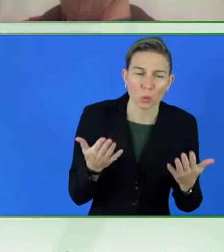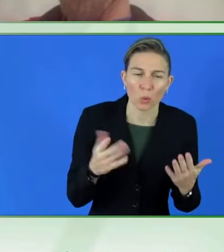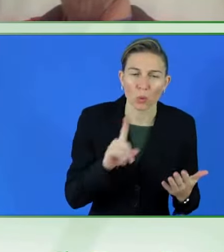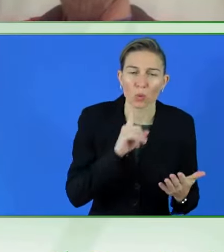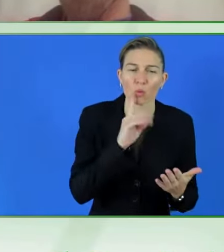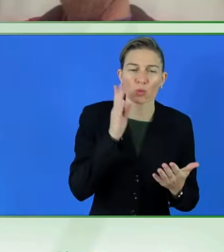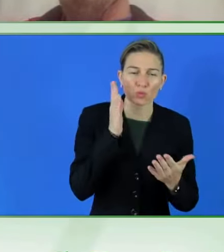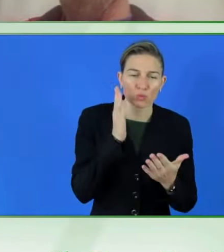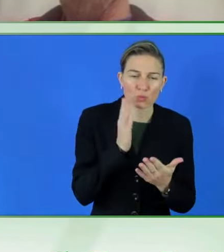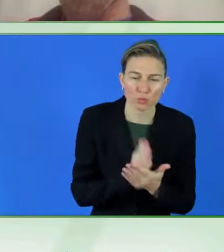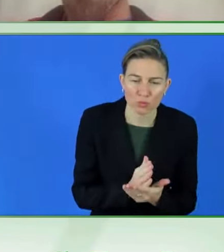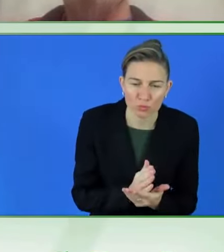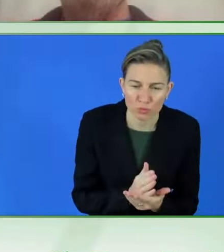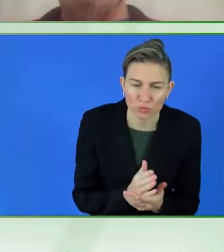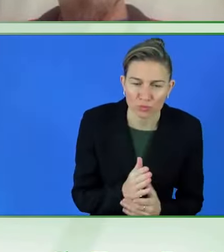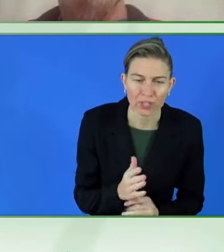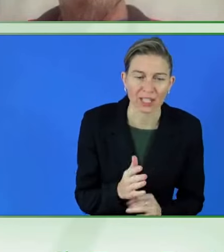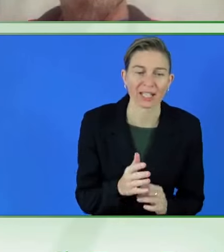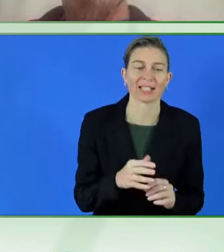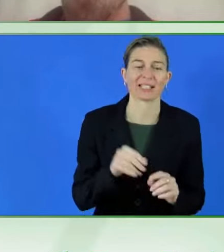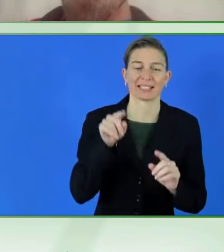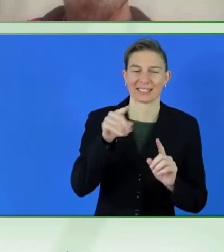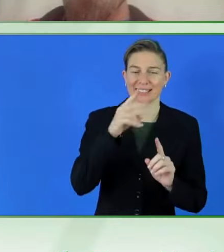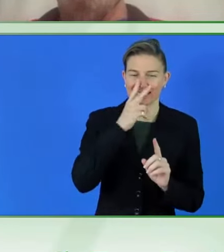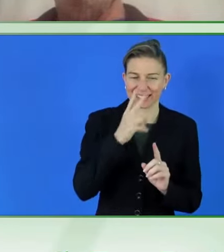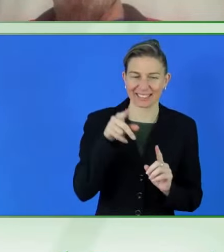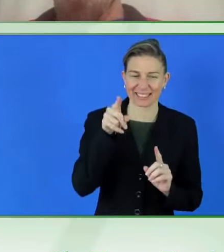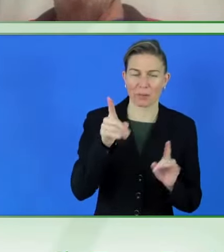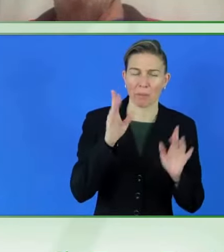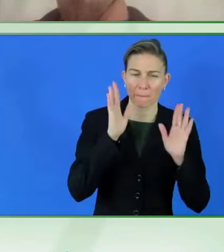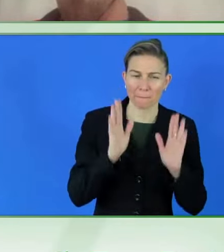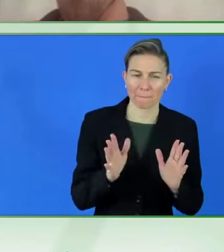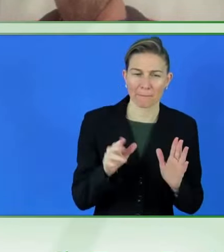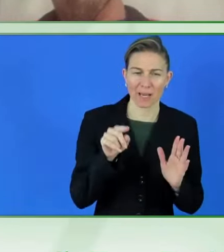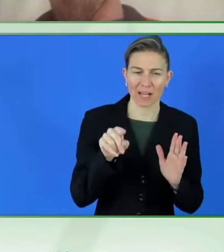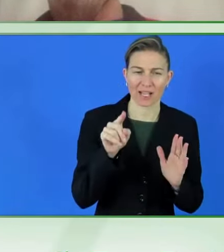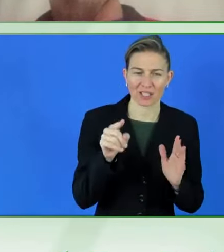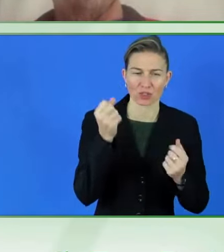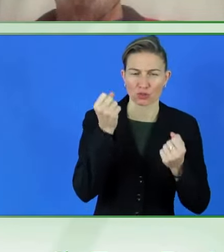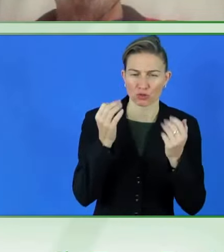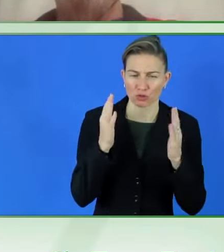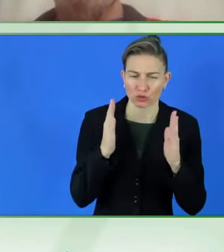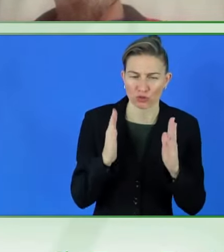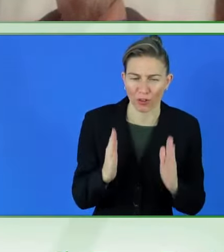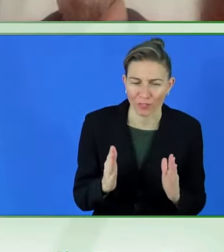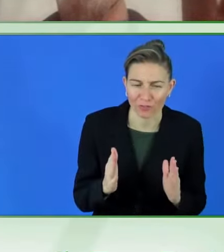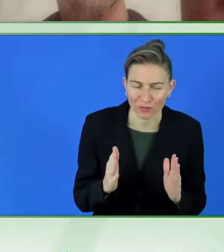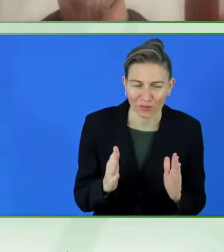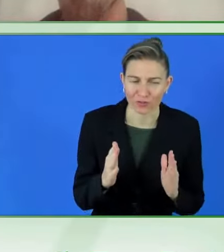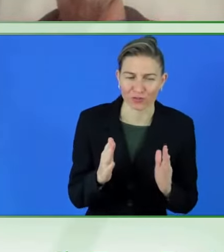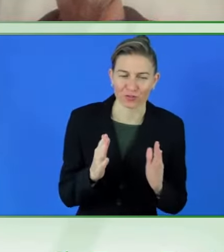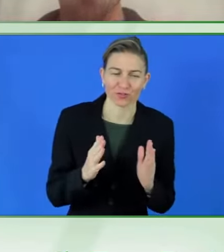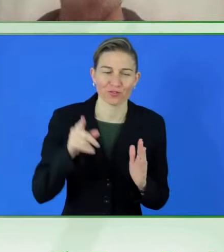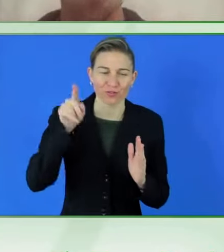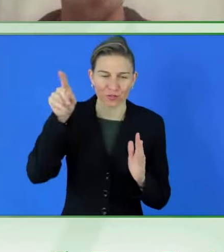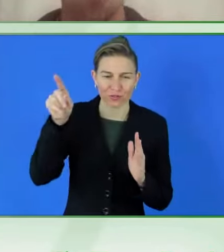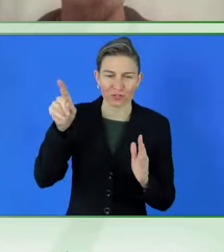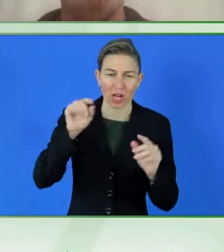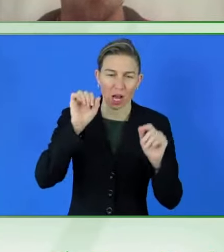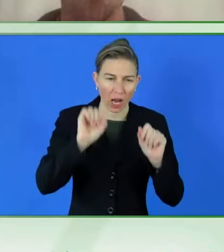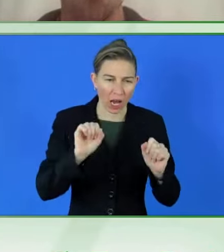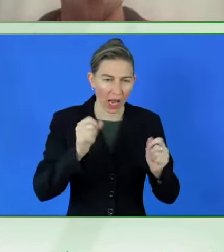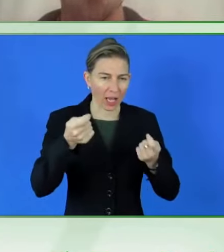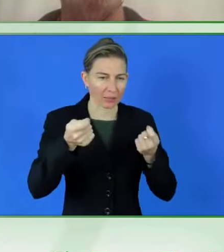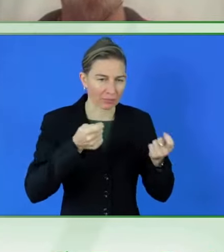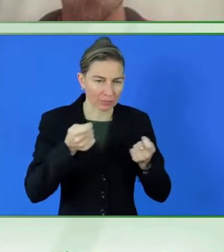we don't want him to move from his seat, so we need automated operation of the doors, of the ramp, and also the suspension